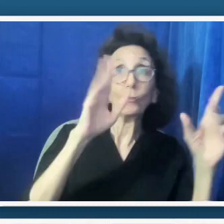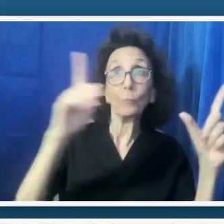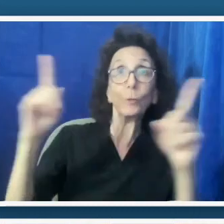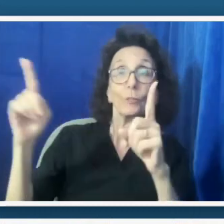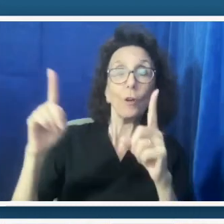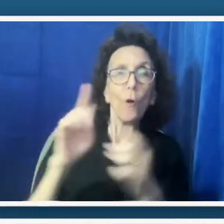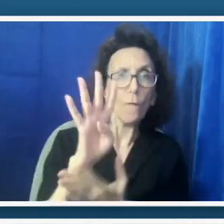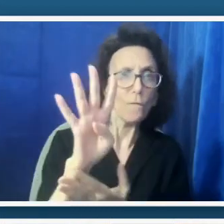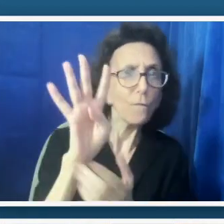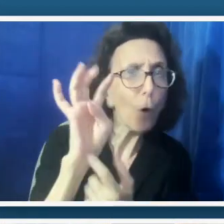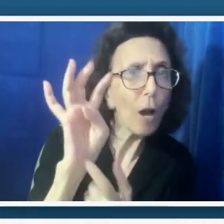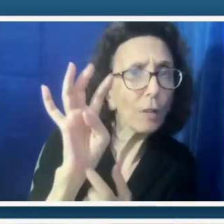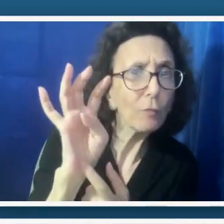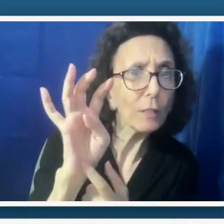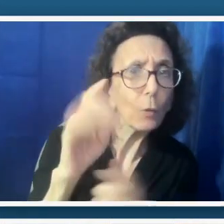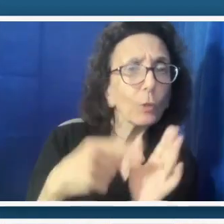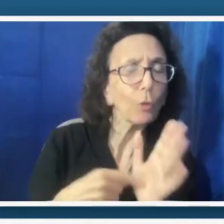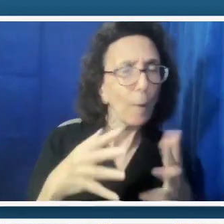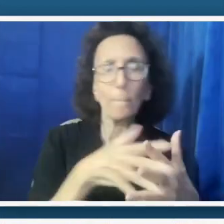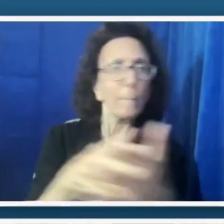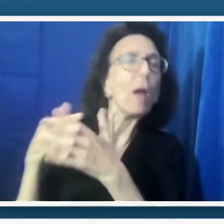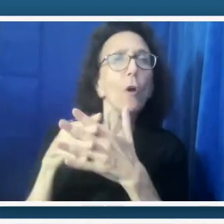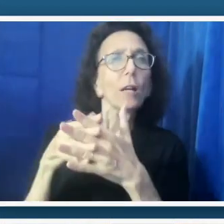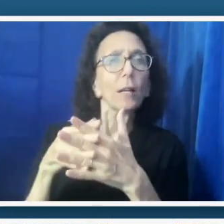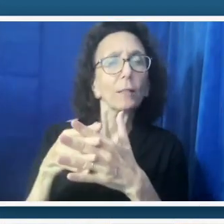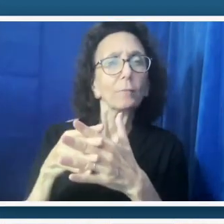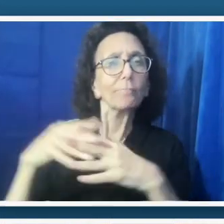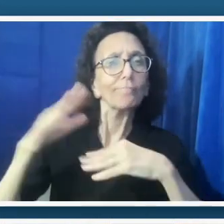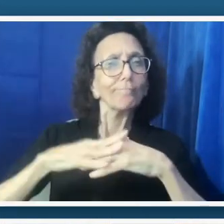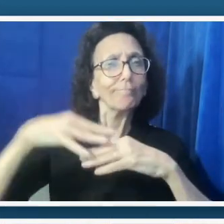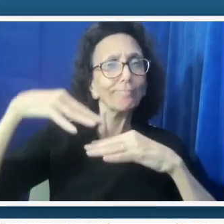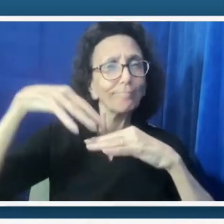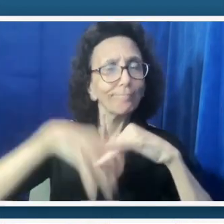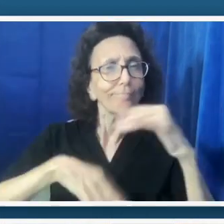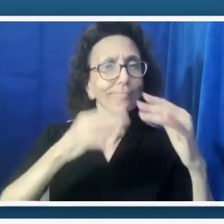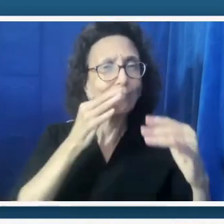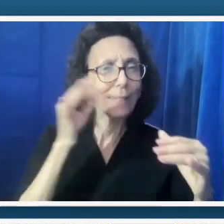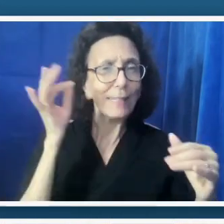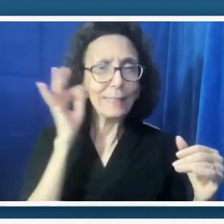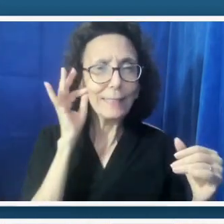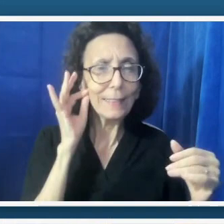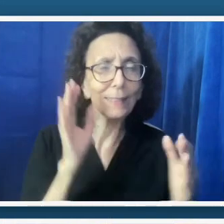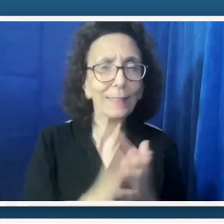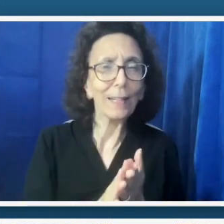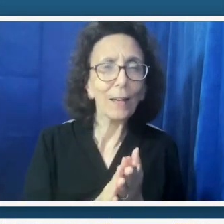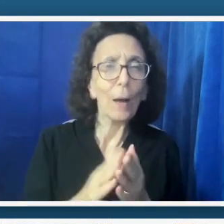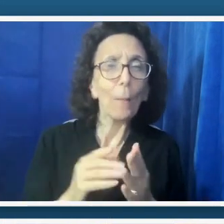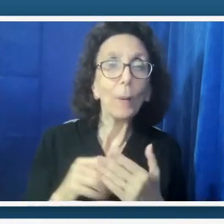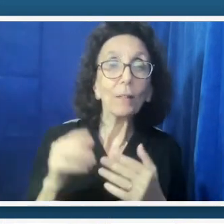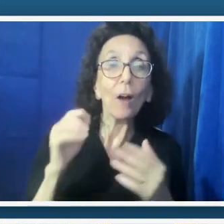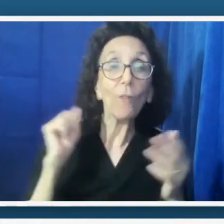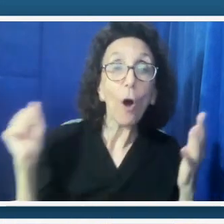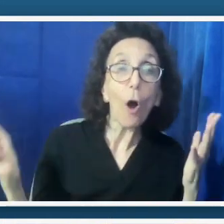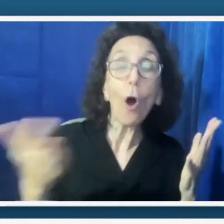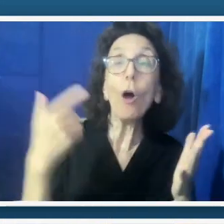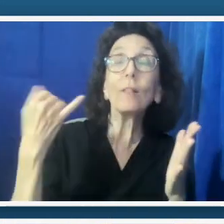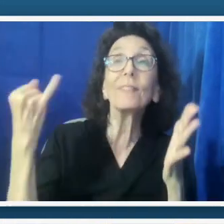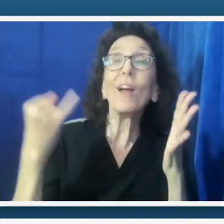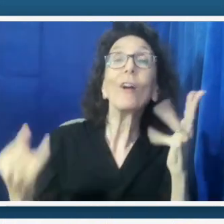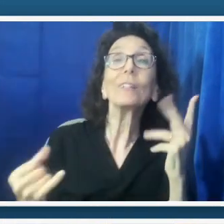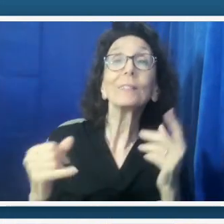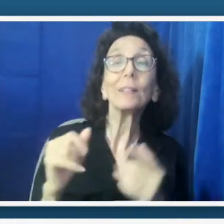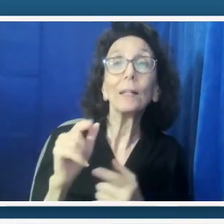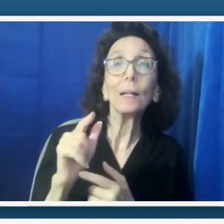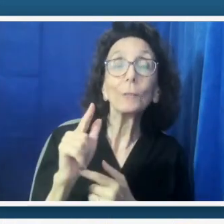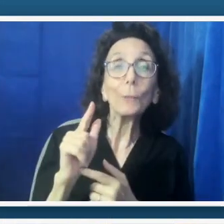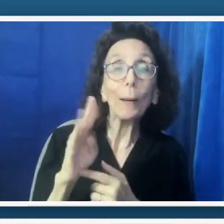400 depict American Indians, but only 24 of the 850 artists selected were American Indians. So most of